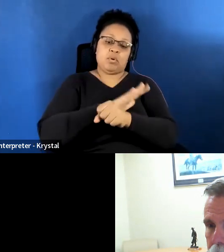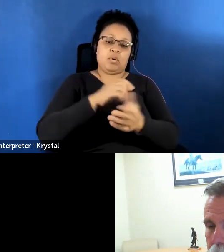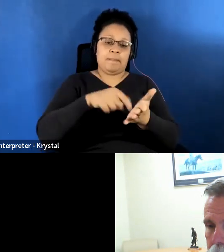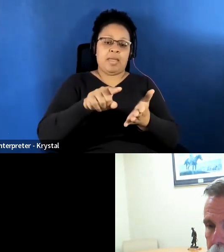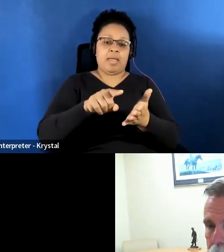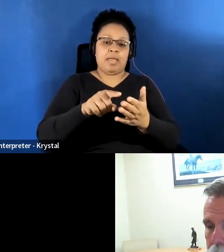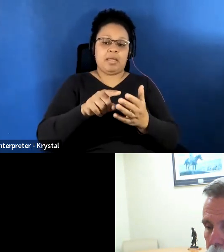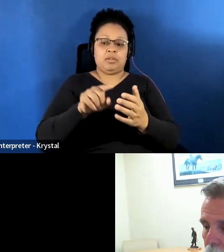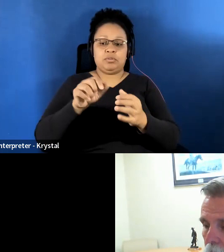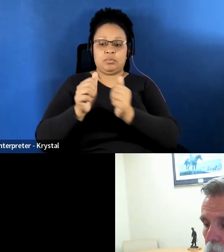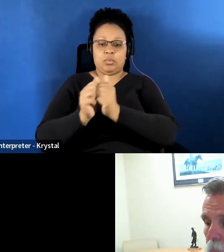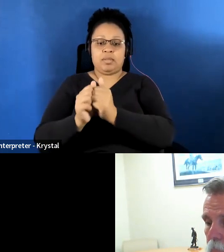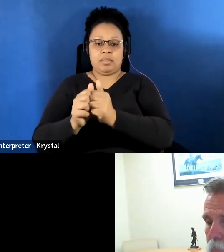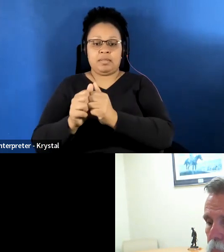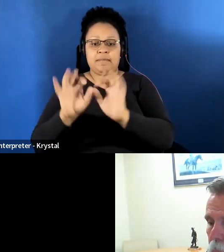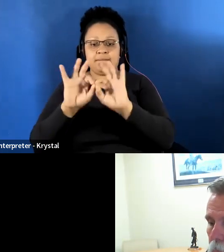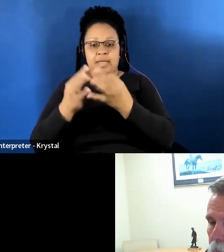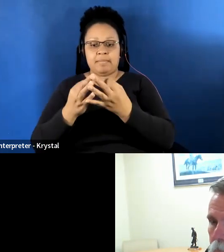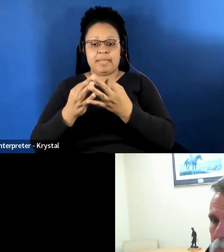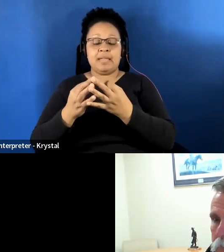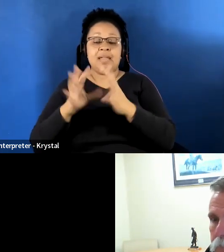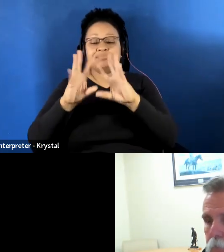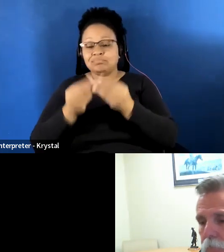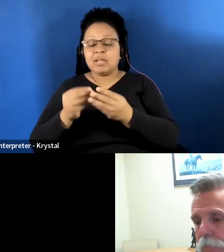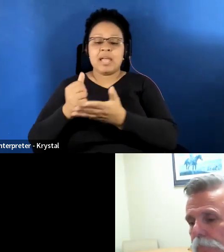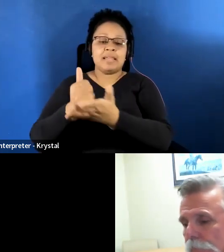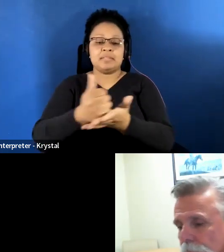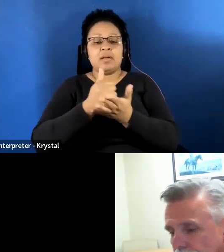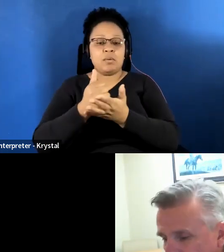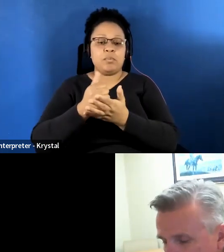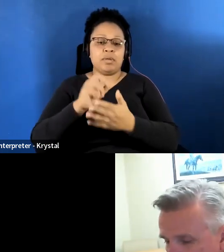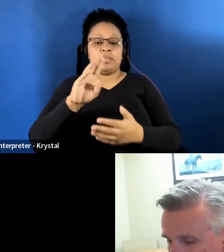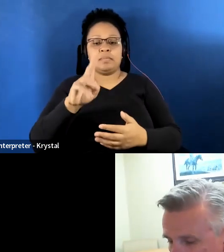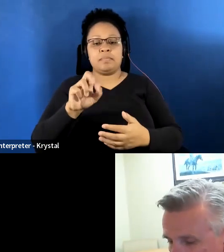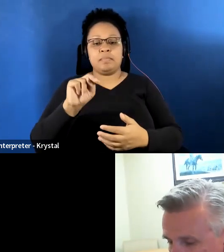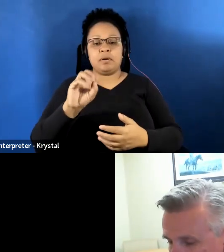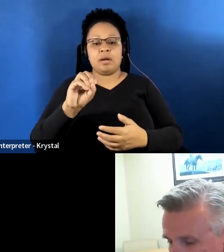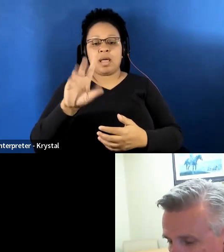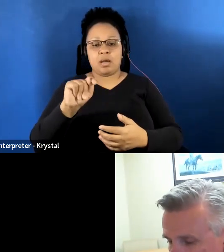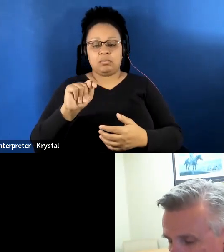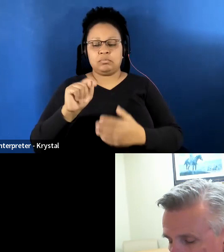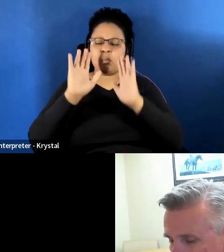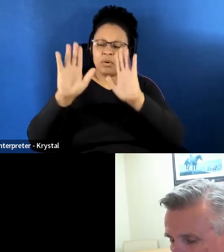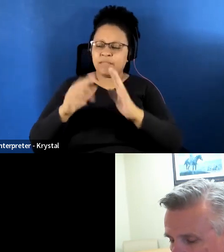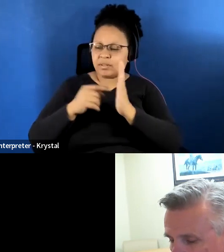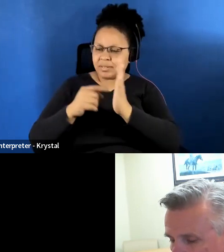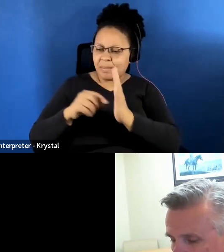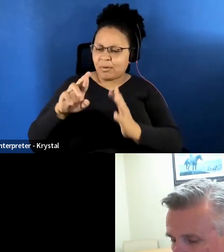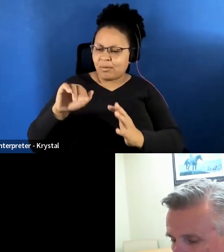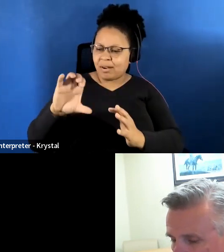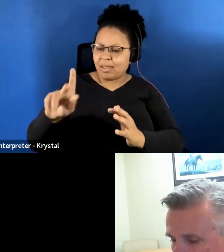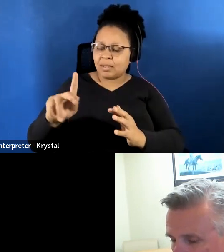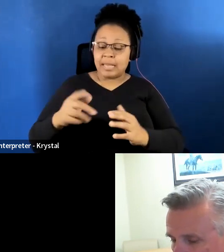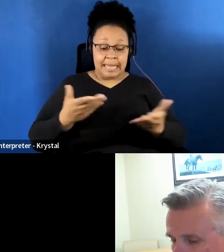has helped with burnout. That is such a great example, Rick. And we did something similar here over